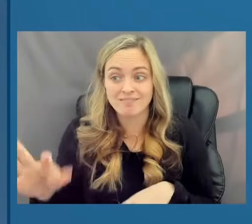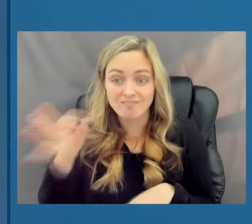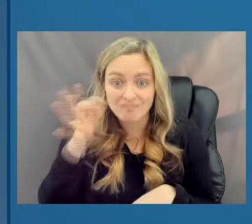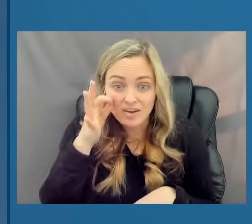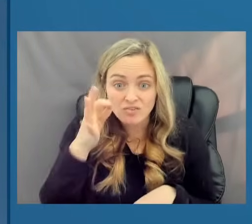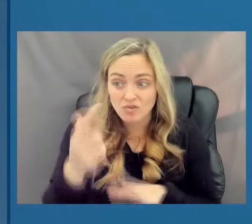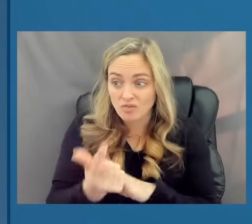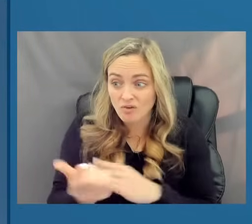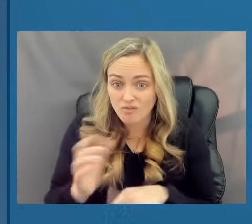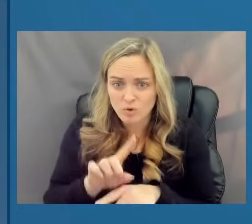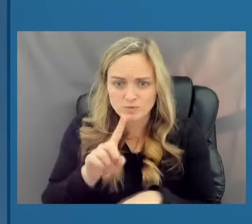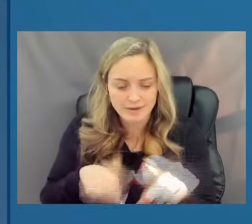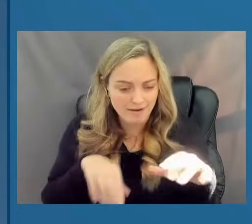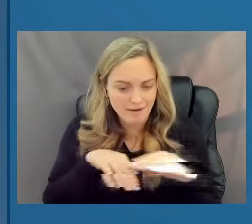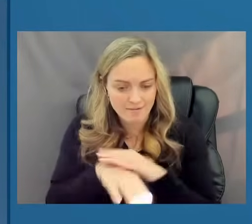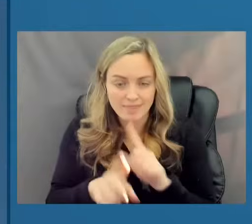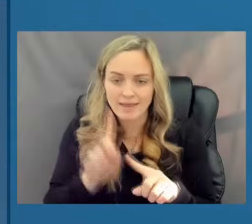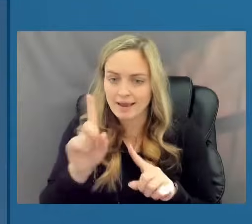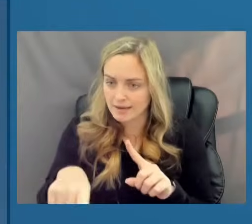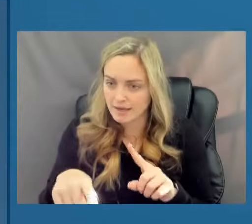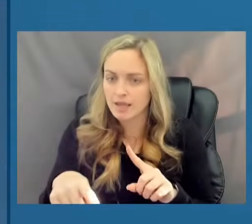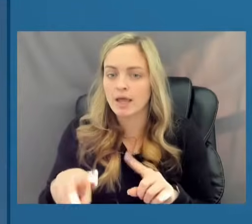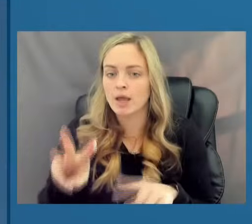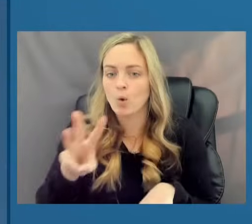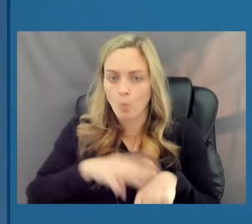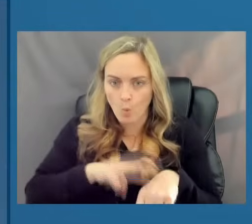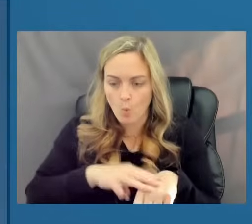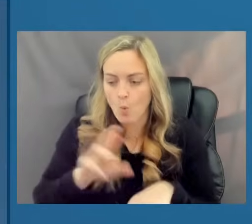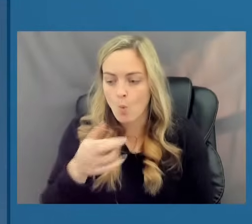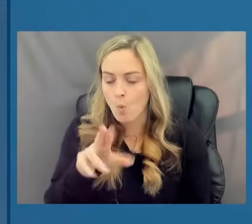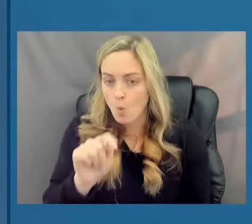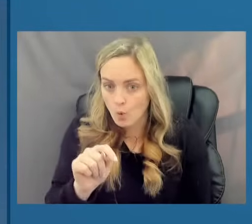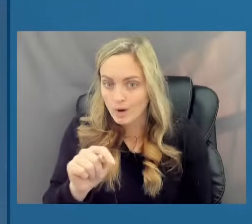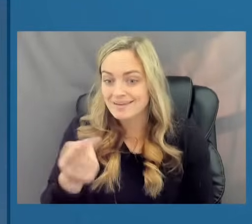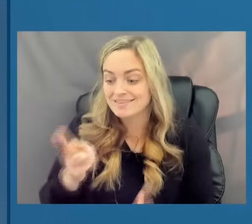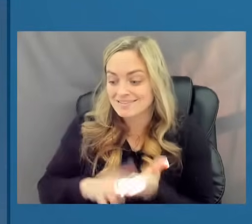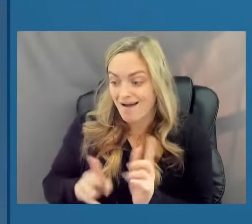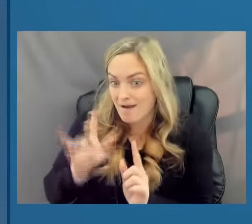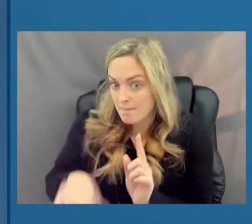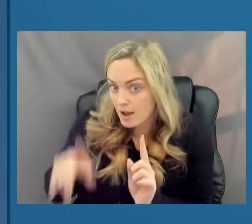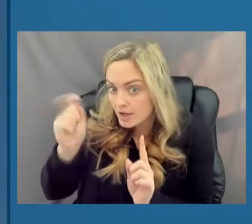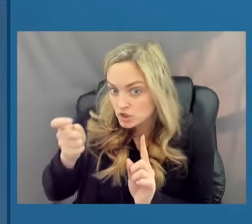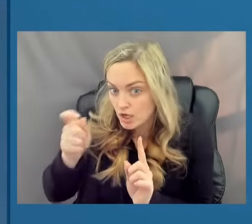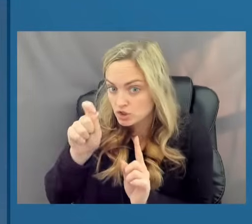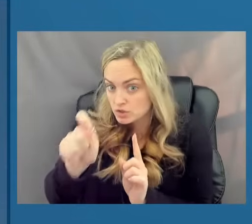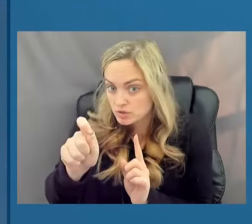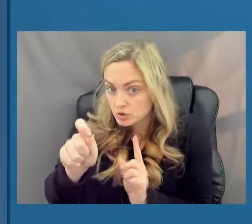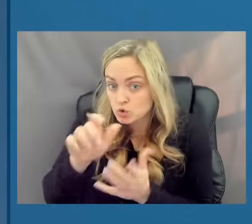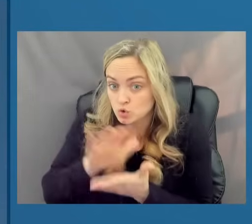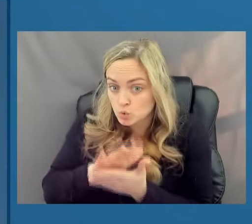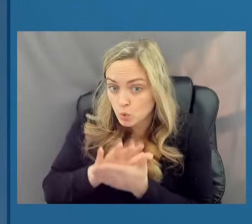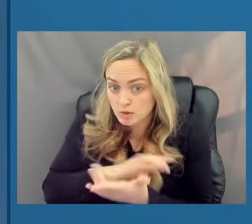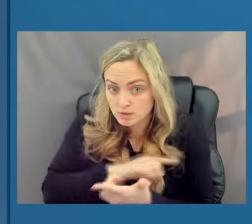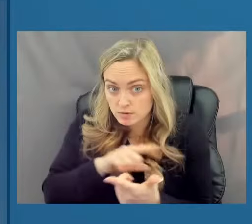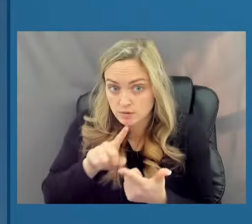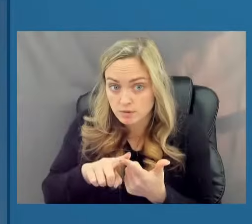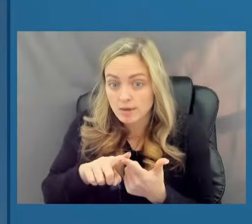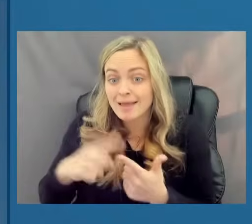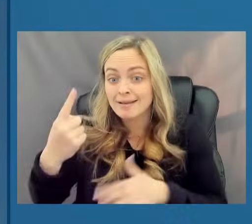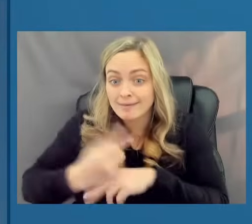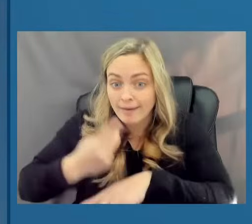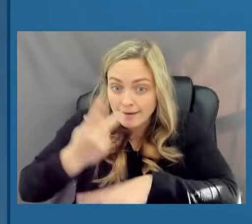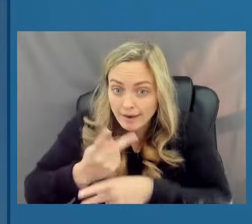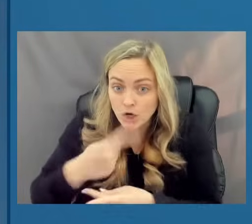have a warrant signed by a judge. I will repeat this because they need to hear this. Schools, daycare